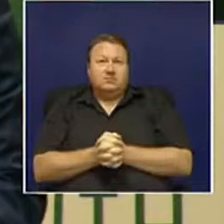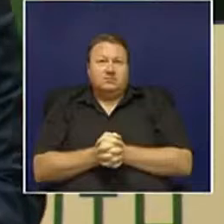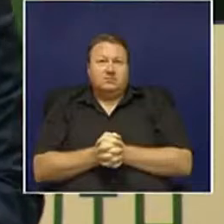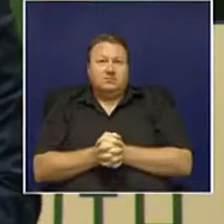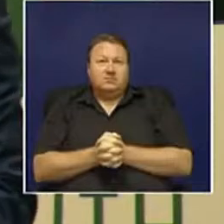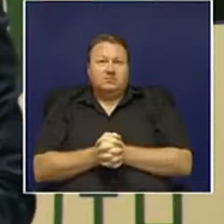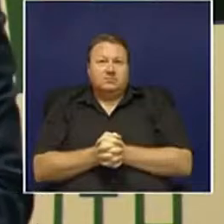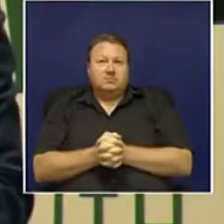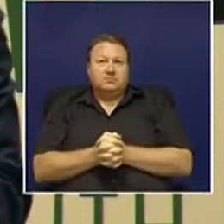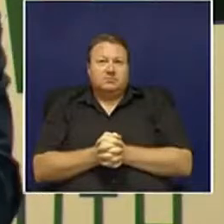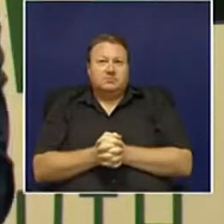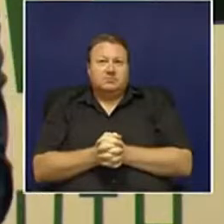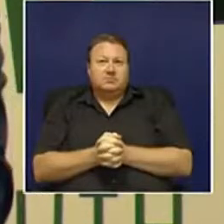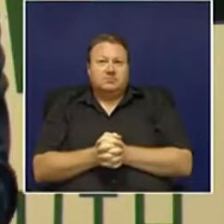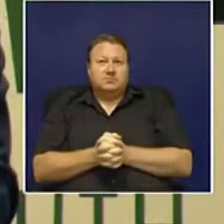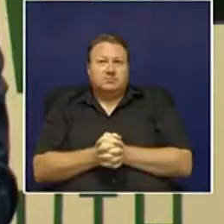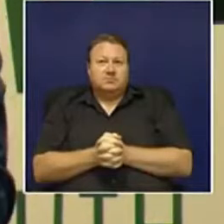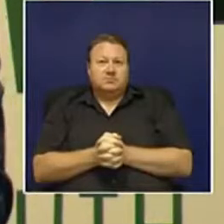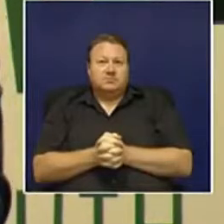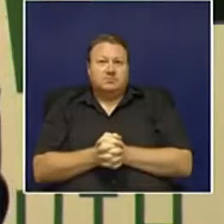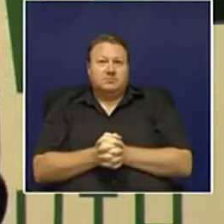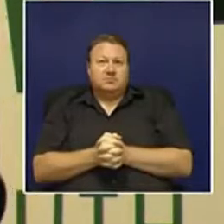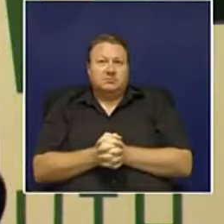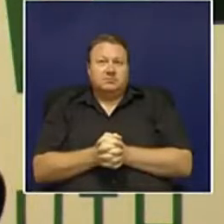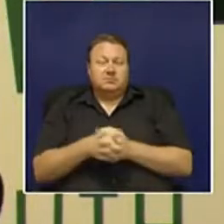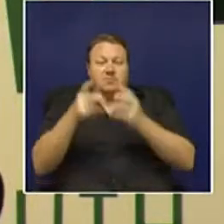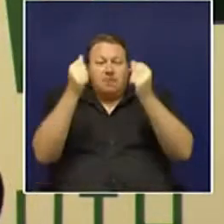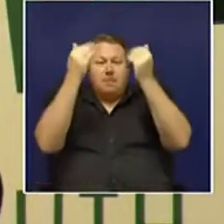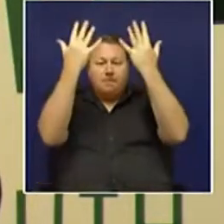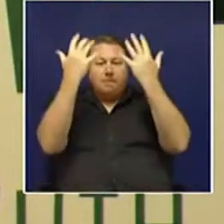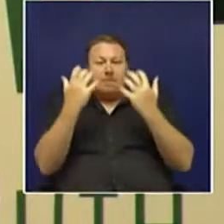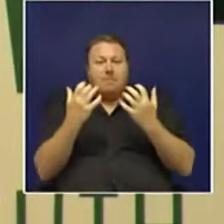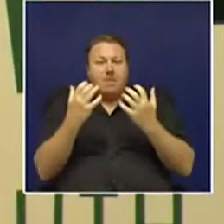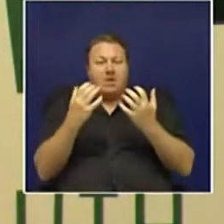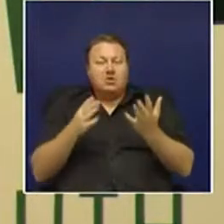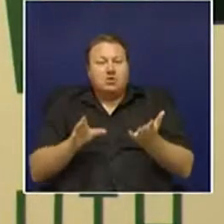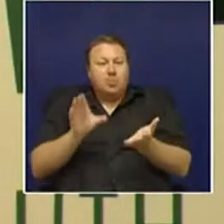On the budget facility for infrastructure,